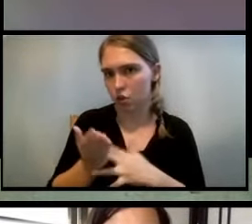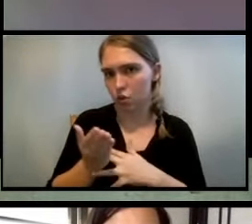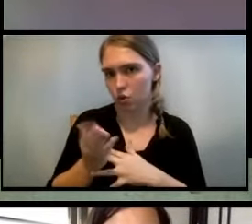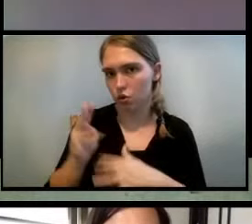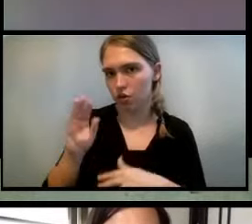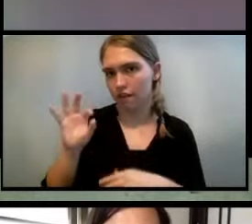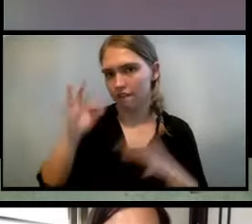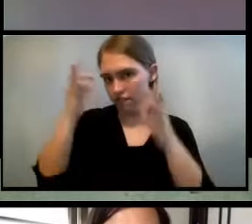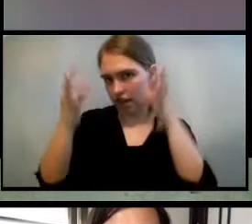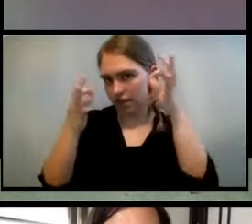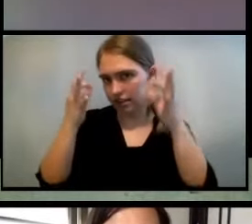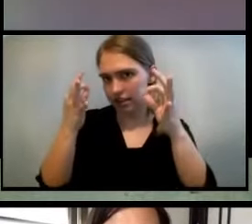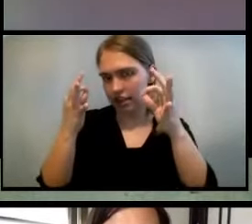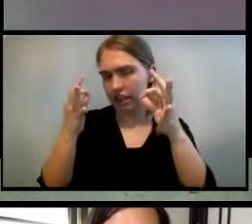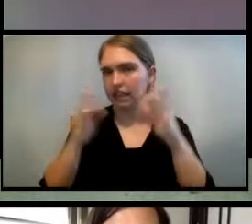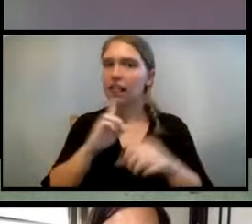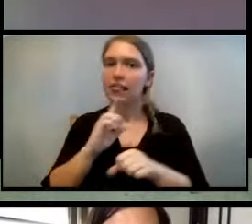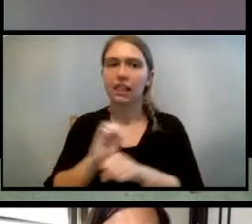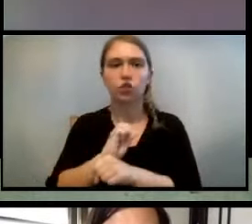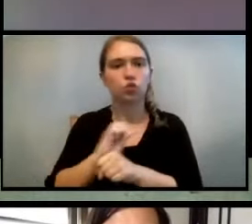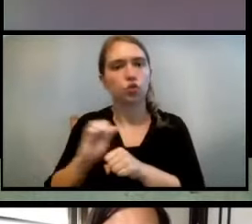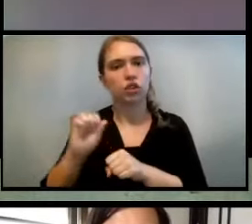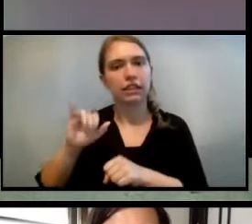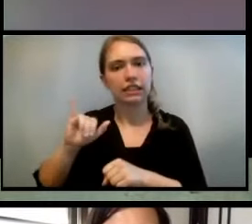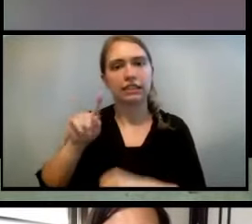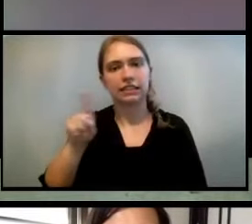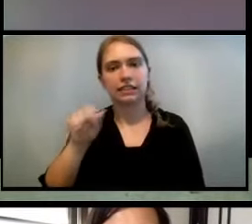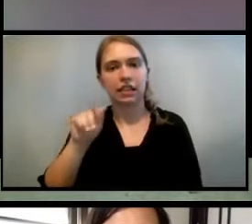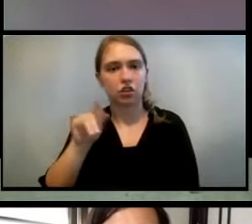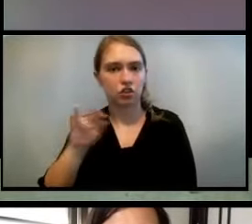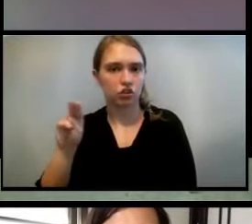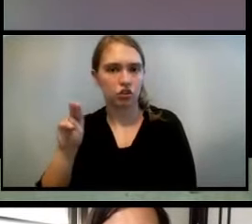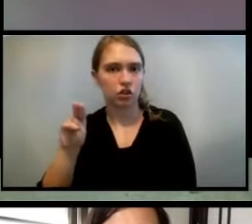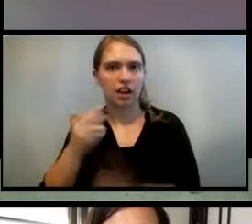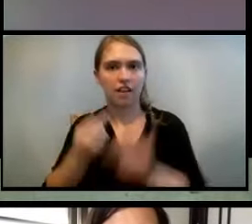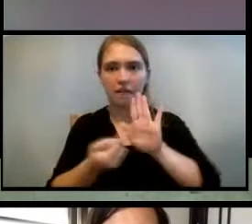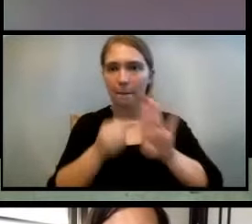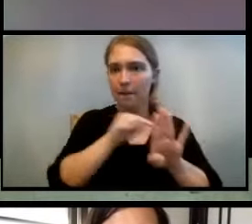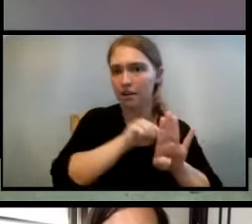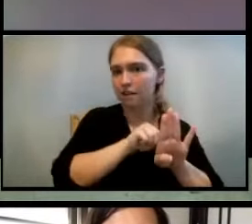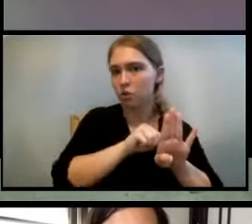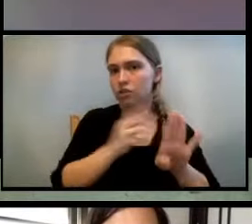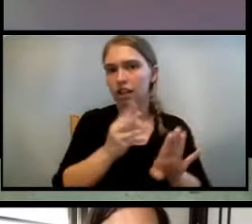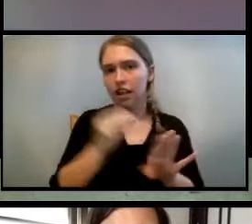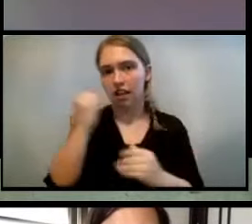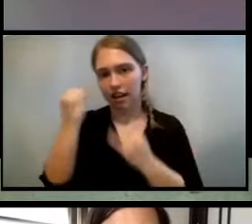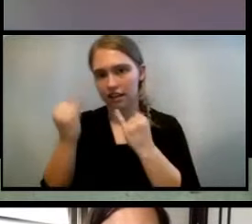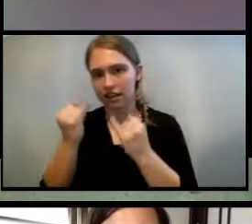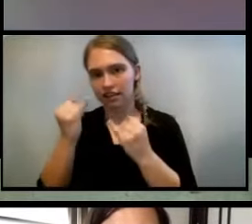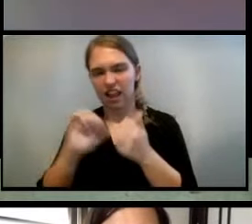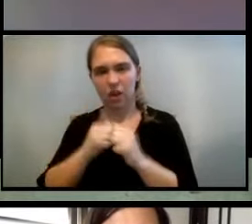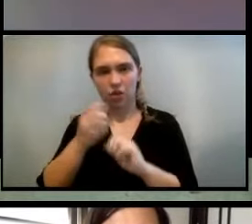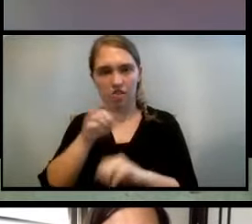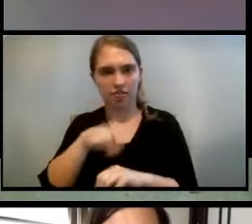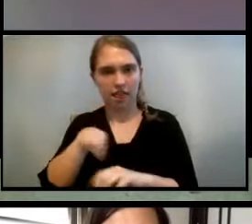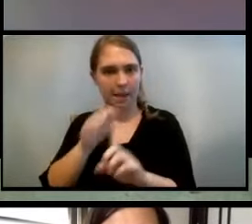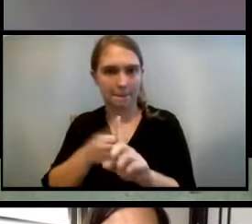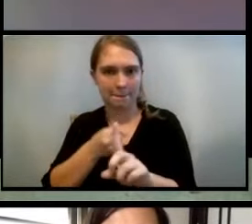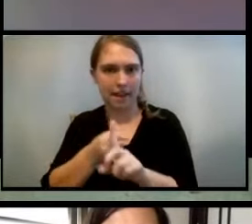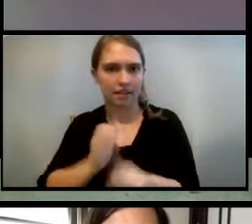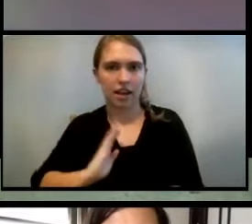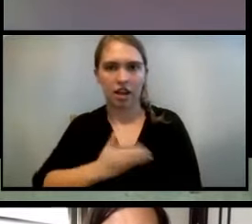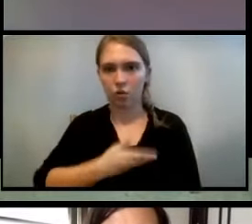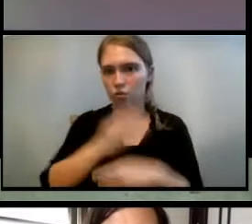the literalization of metaphors and ideas that are impacting on our own world. So I feel like